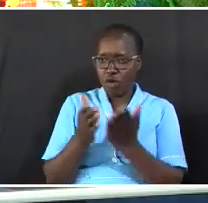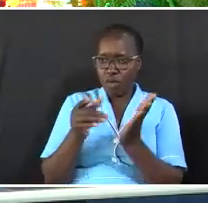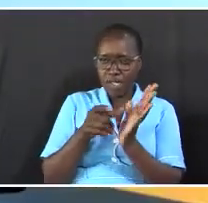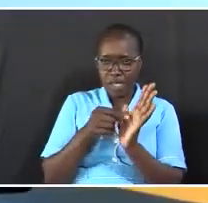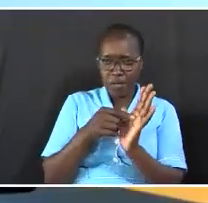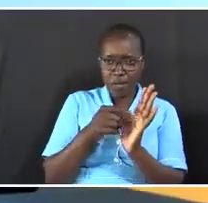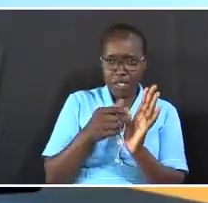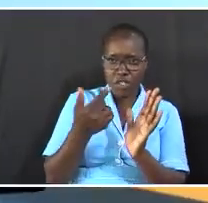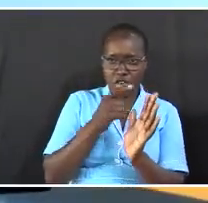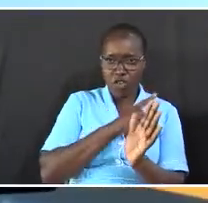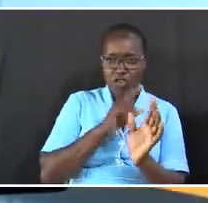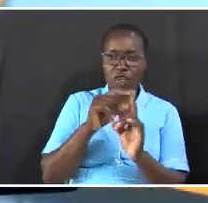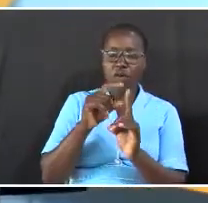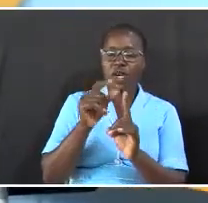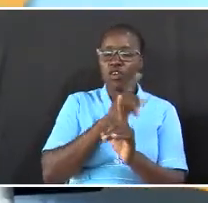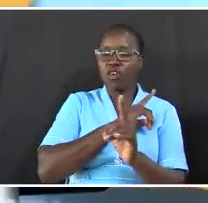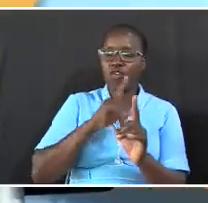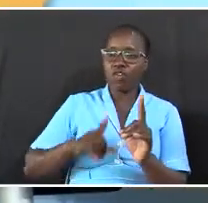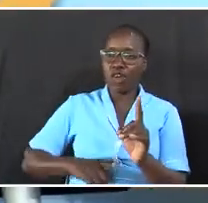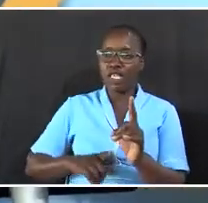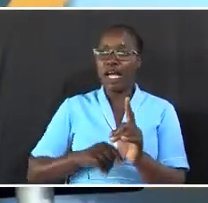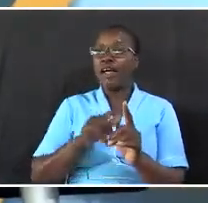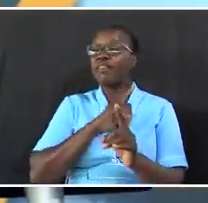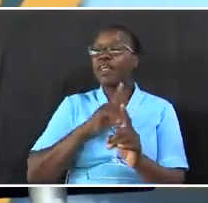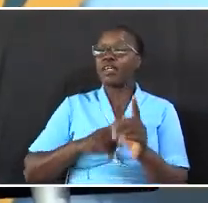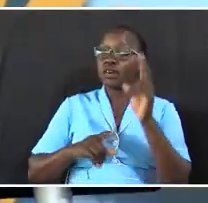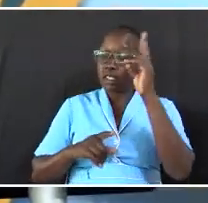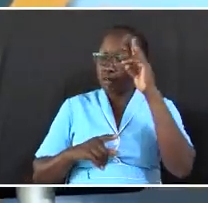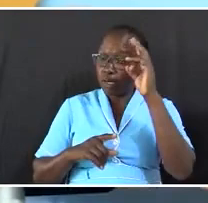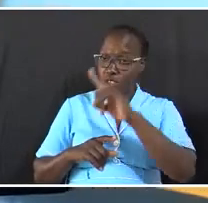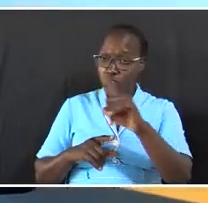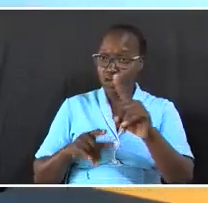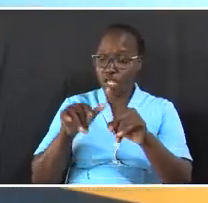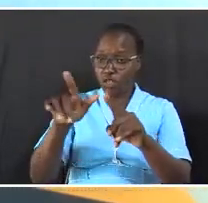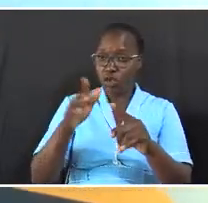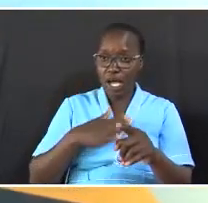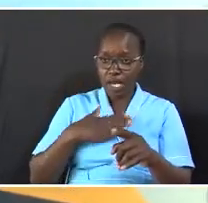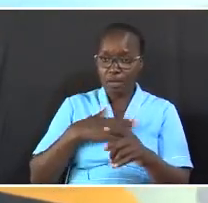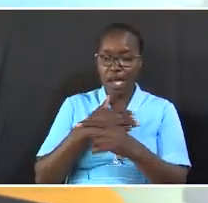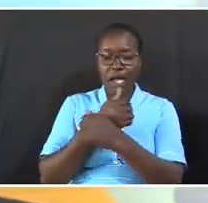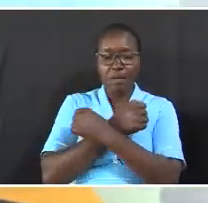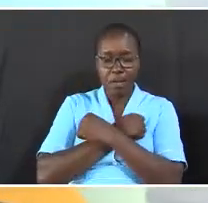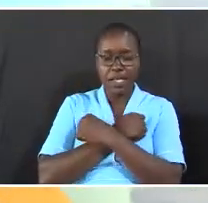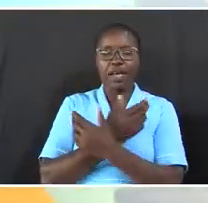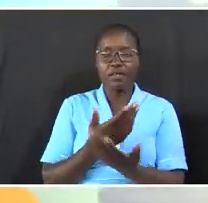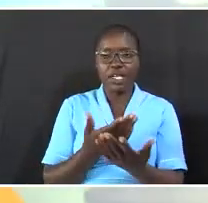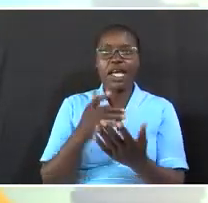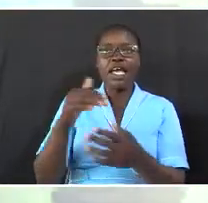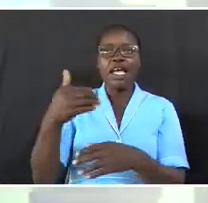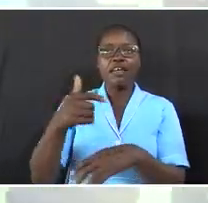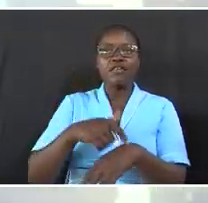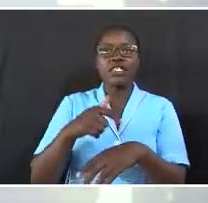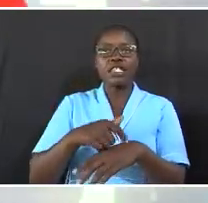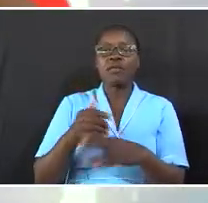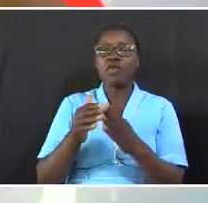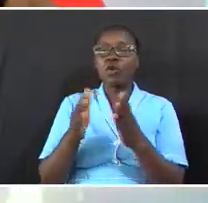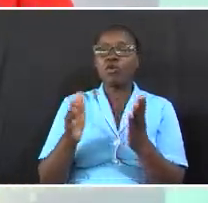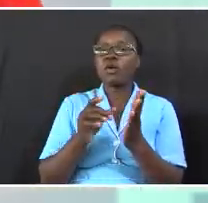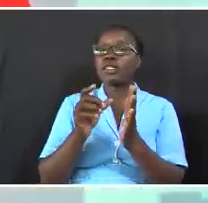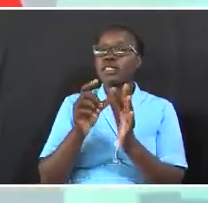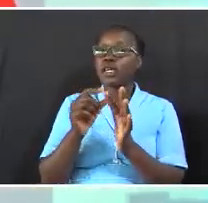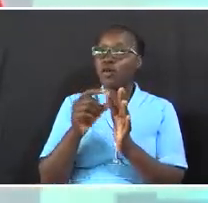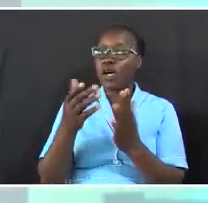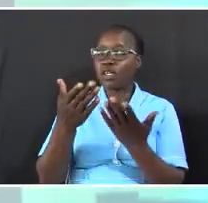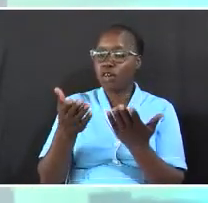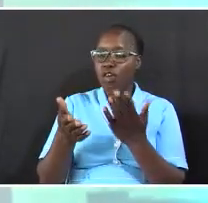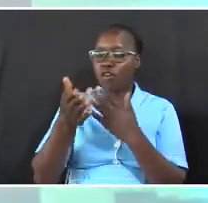God, the Lord reminds you, you are my beloved. Every time you open the Word of God, he reminds you that you are the